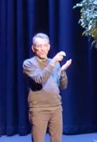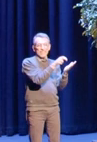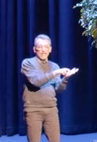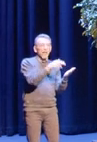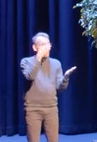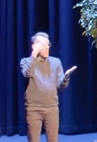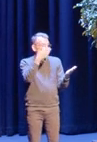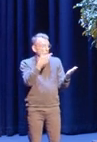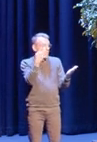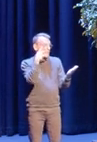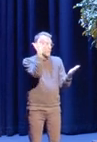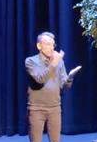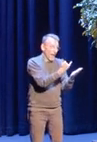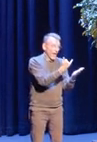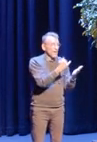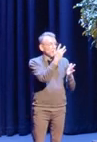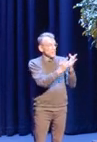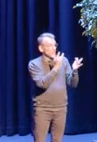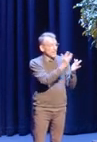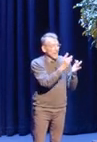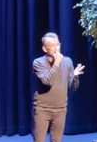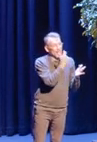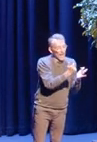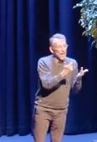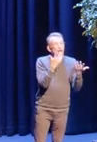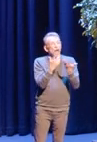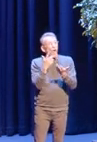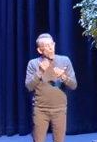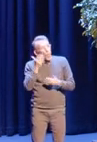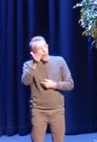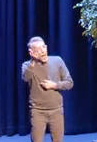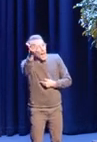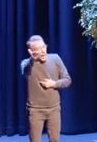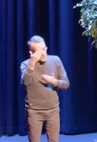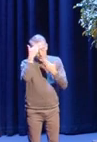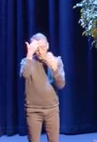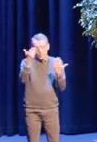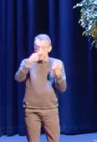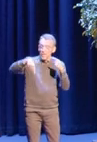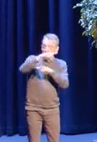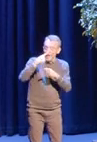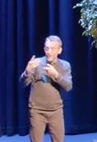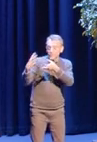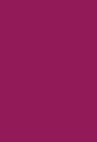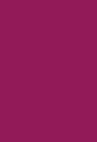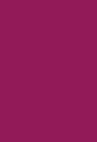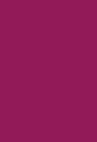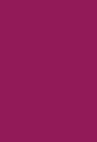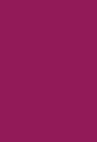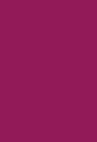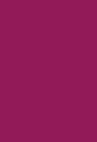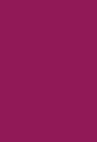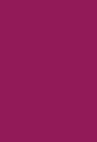up or if we'll ever get a treaty indeed. But I do know that it's going to be an exciting ride, and I invite you to join us. Thank you very much for listening.